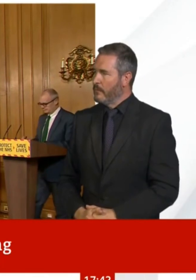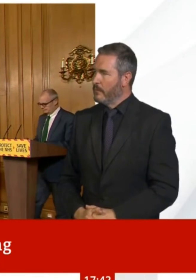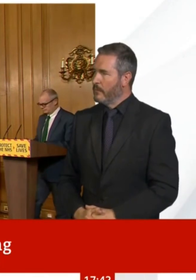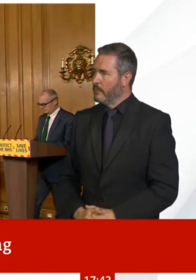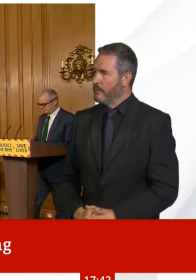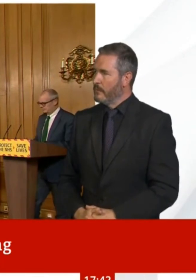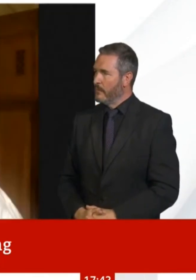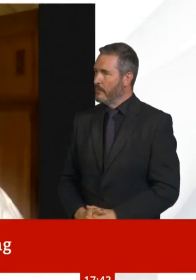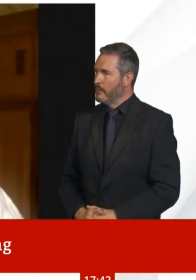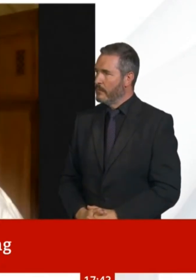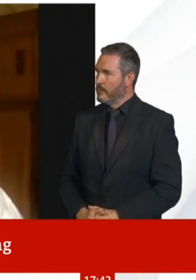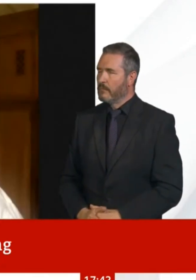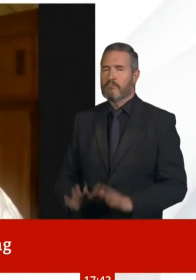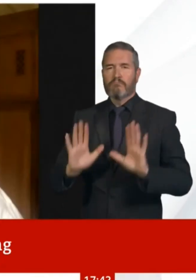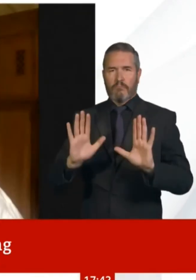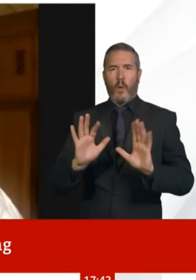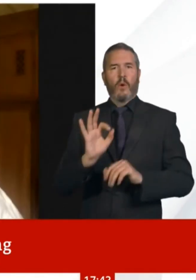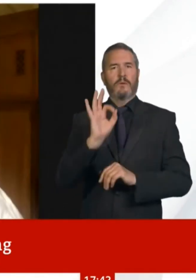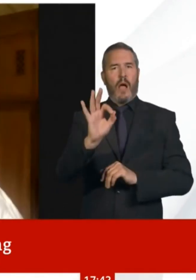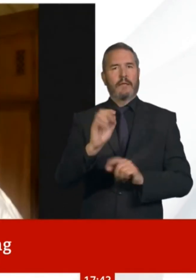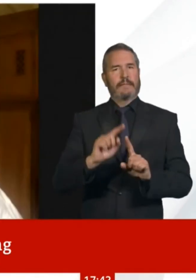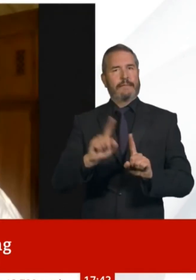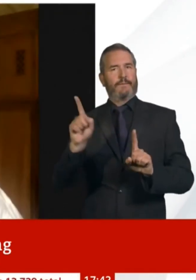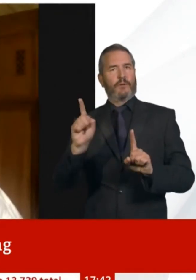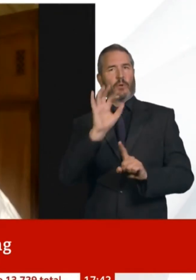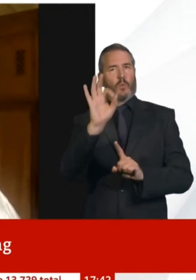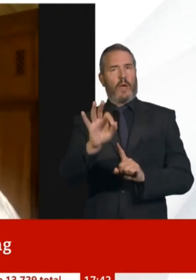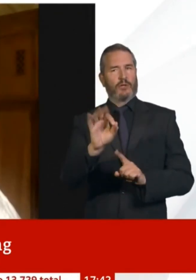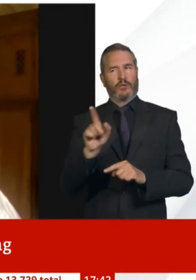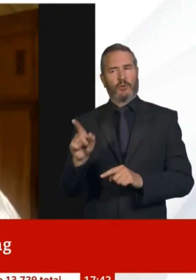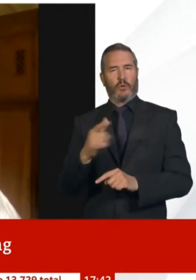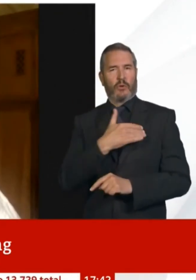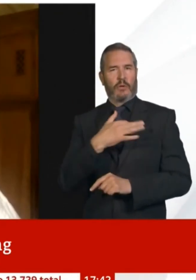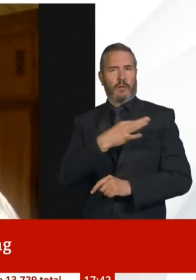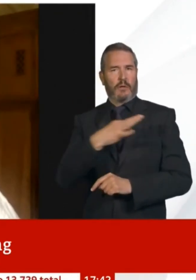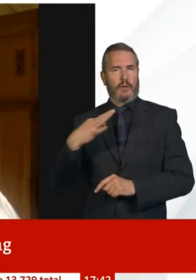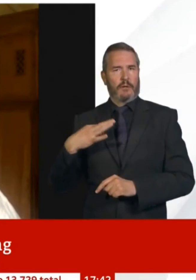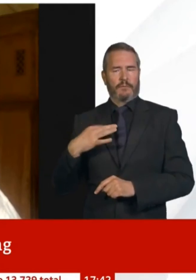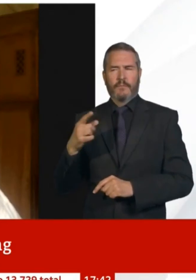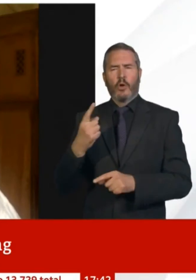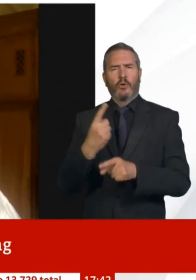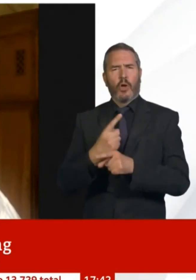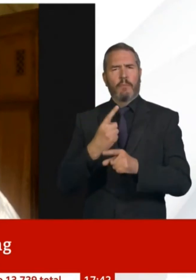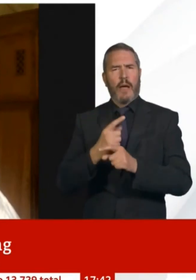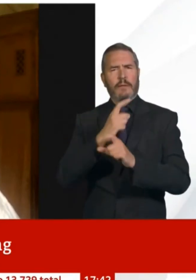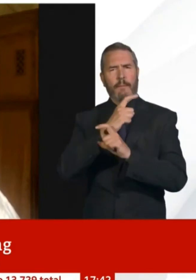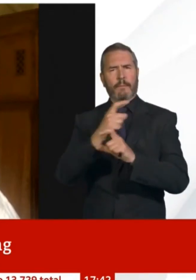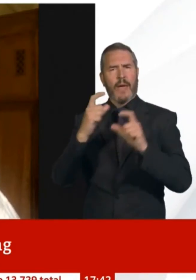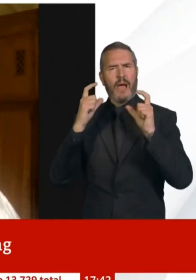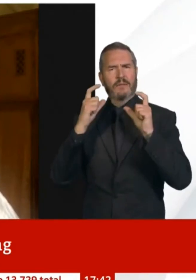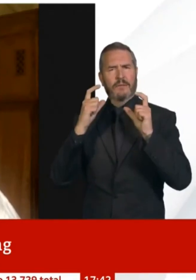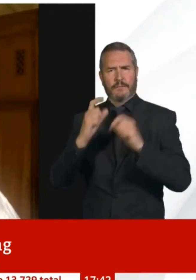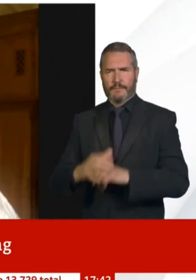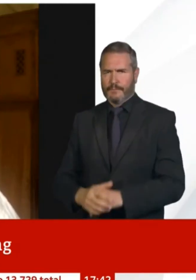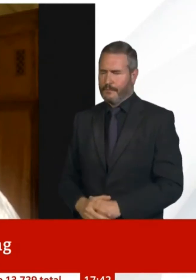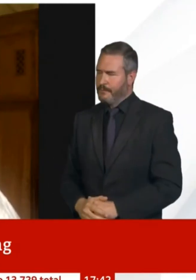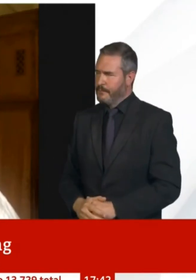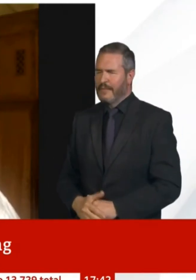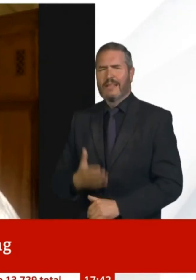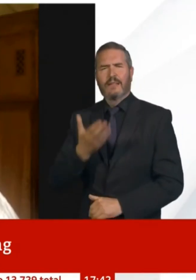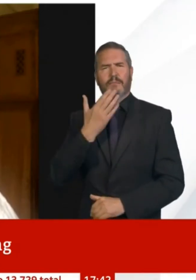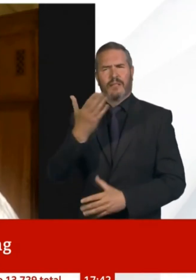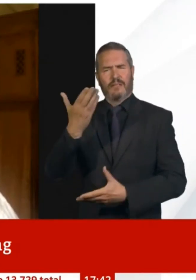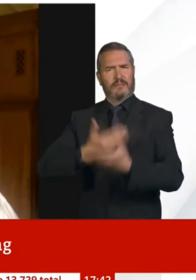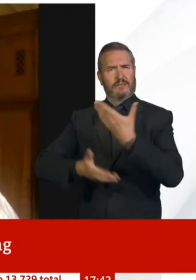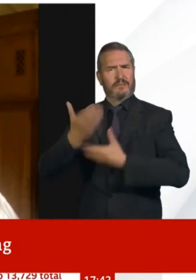No, I'll ask something else to Chris Whitty, if I may, on the question of masks. If you could illuminate how you reached